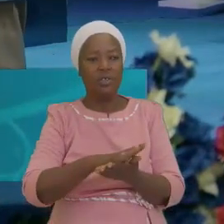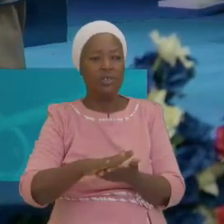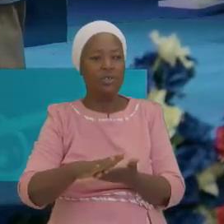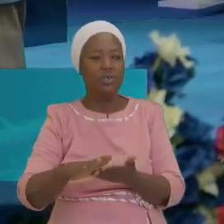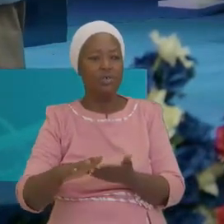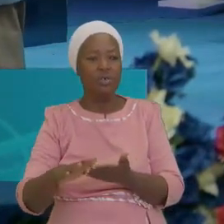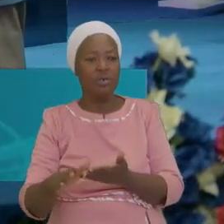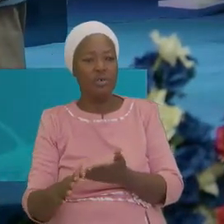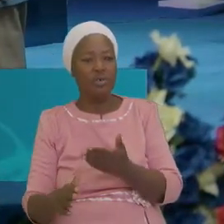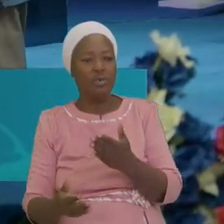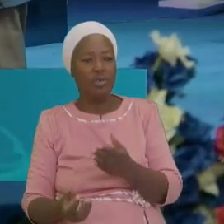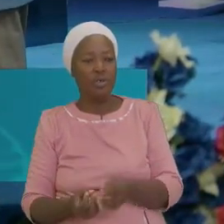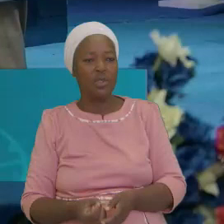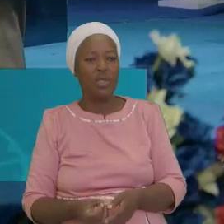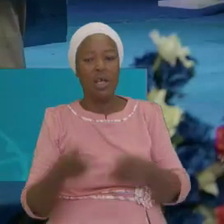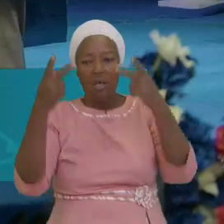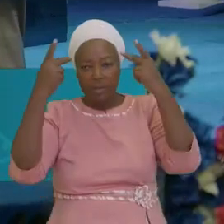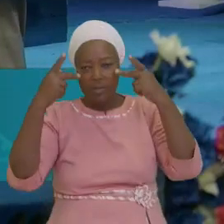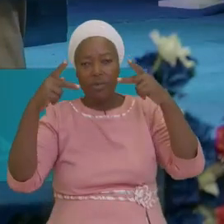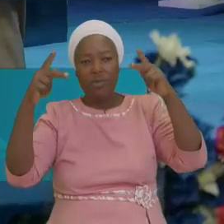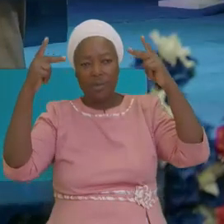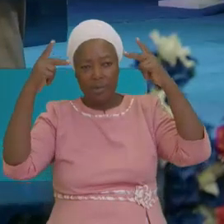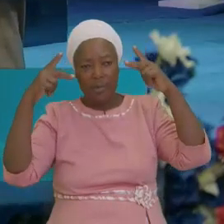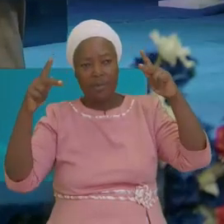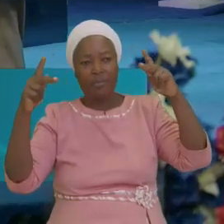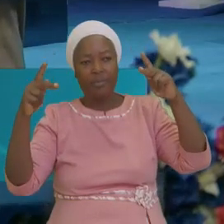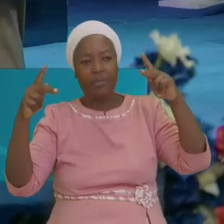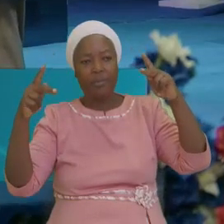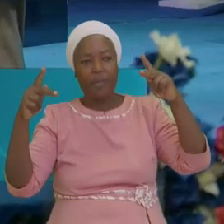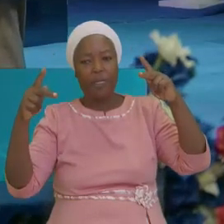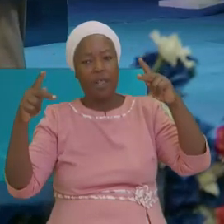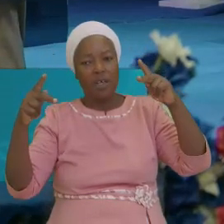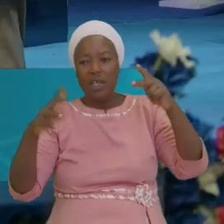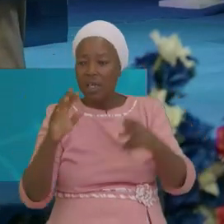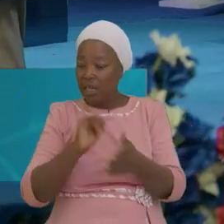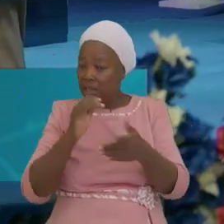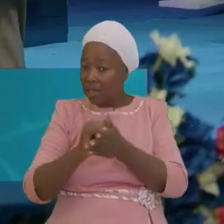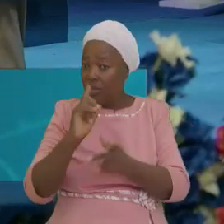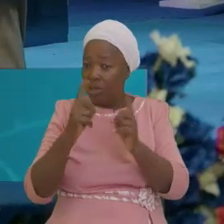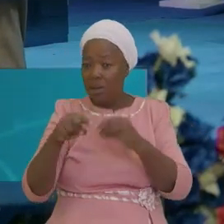It's referring to Christ. David looked ahead and he said, he is coming.